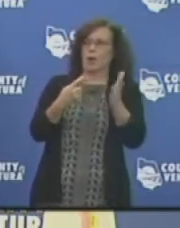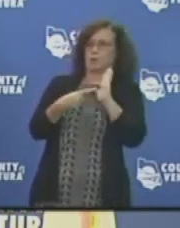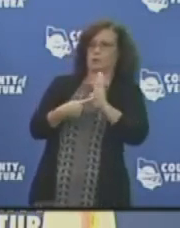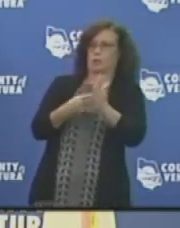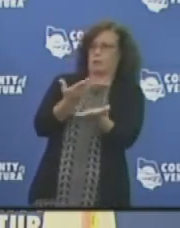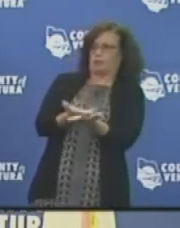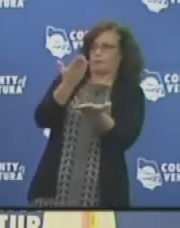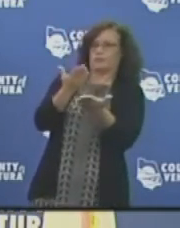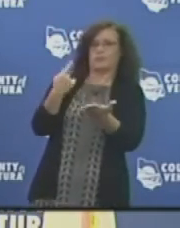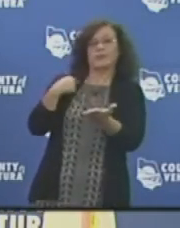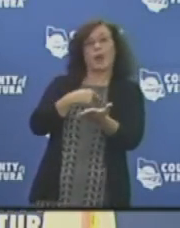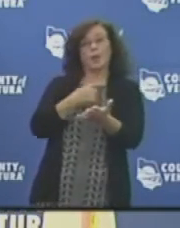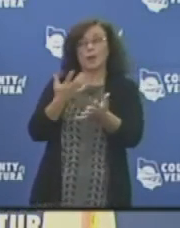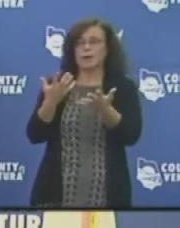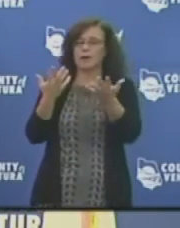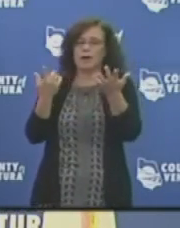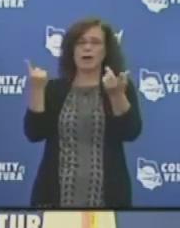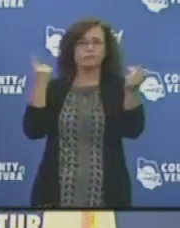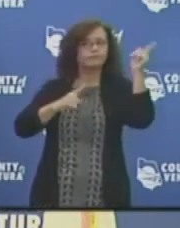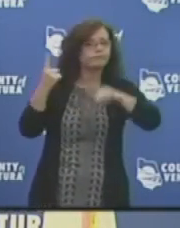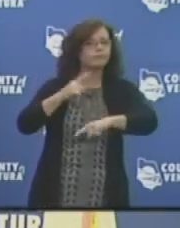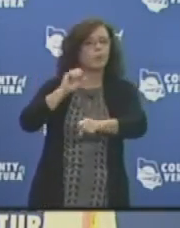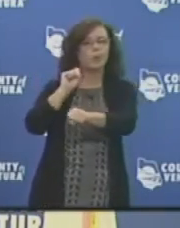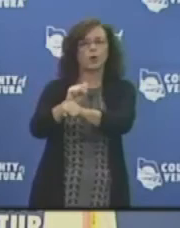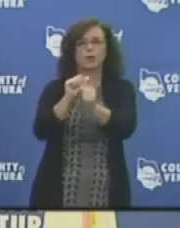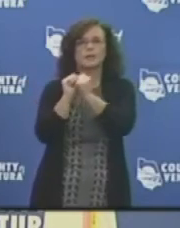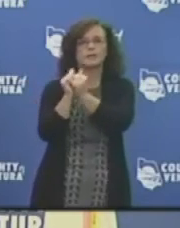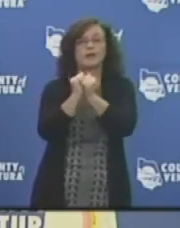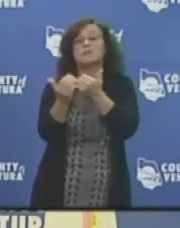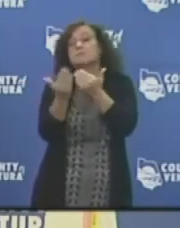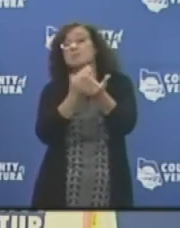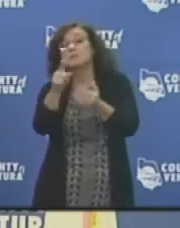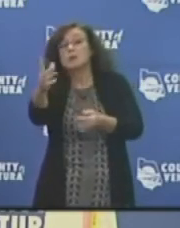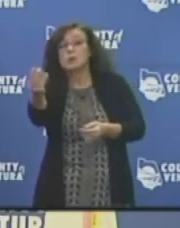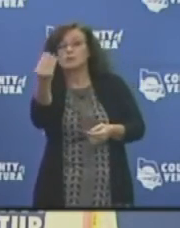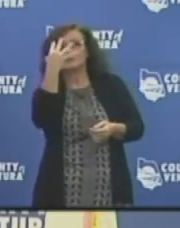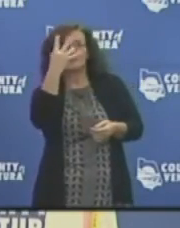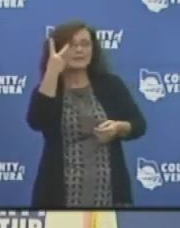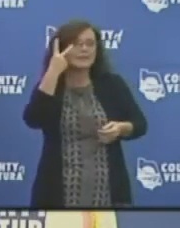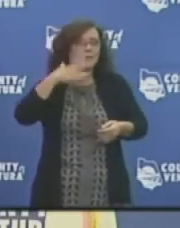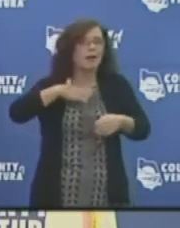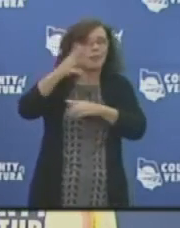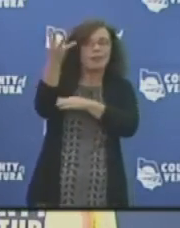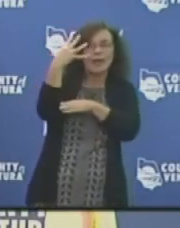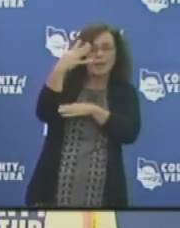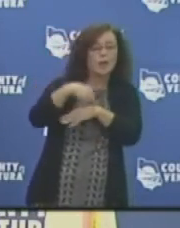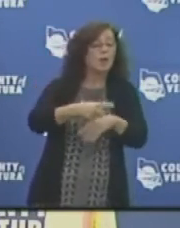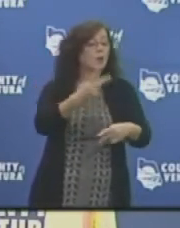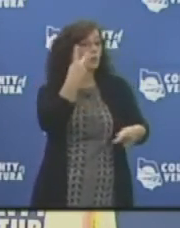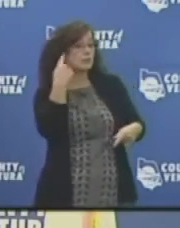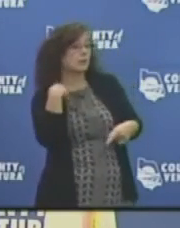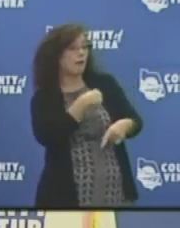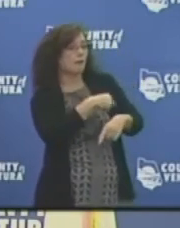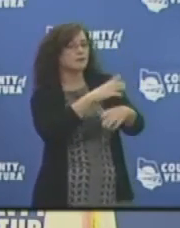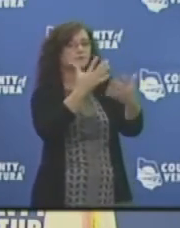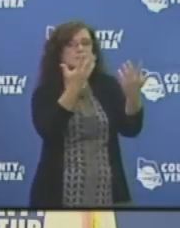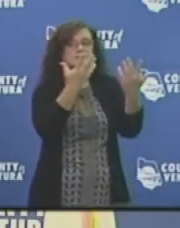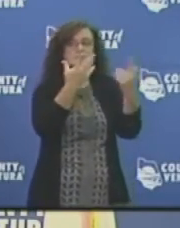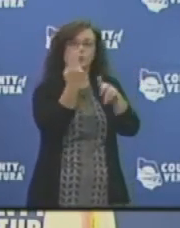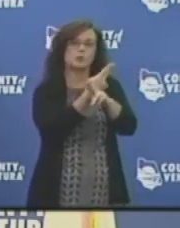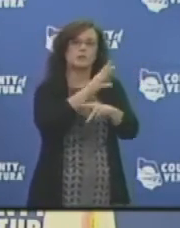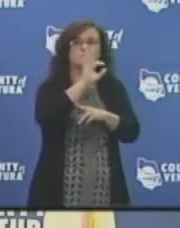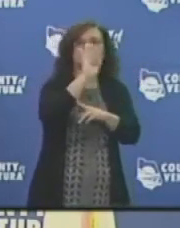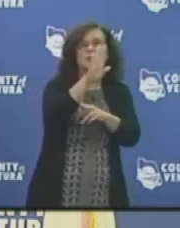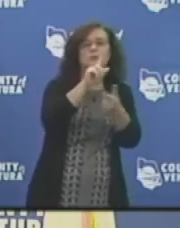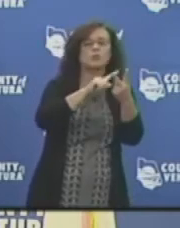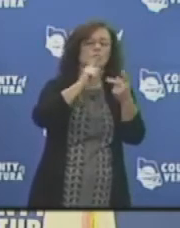are working together on this. Whether you see us on camera, whether you see us on the social media, please know that your Ventura